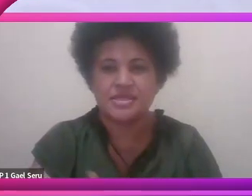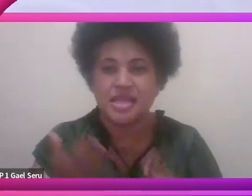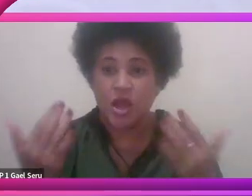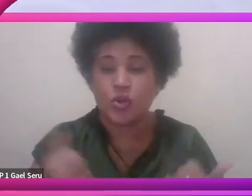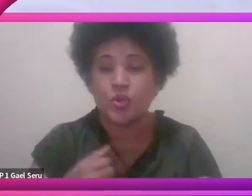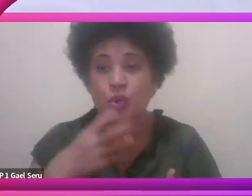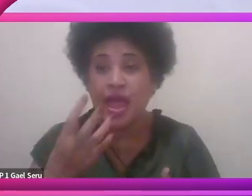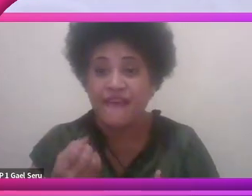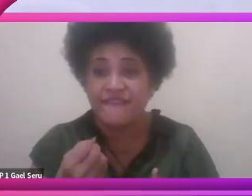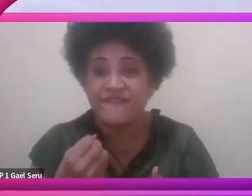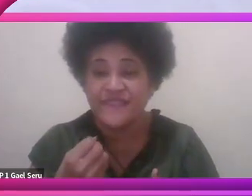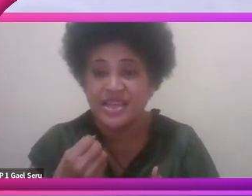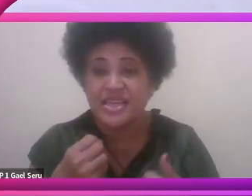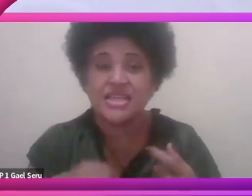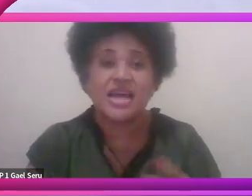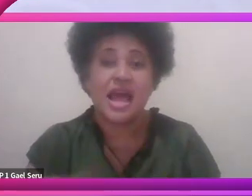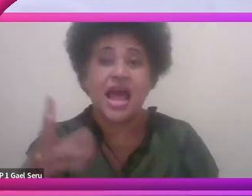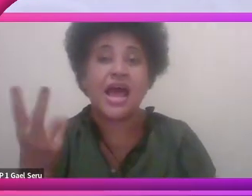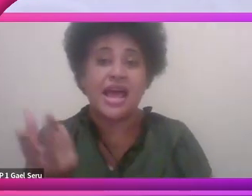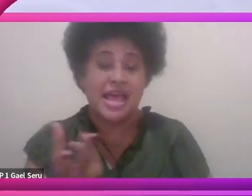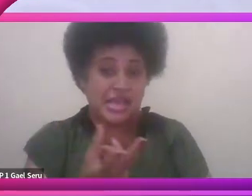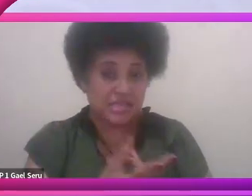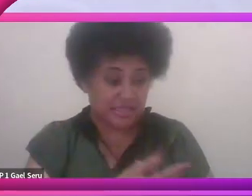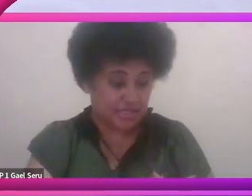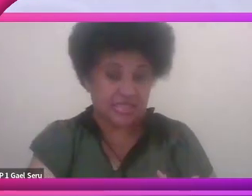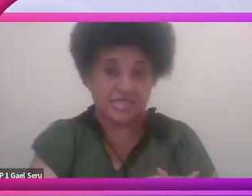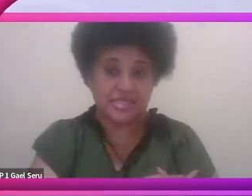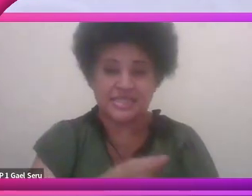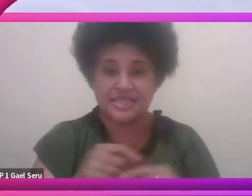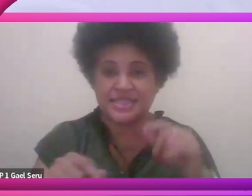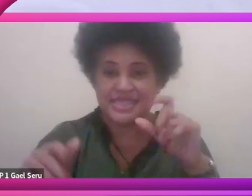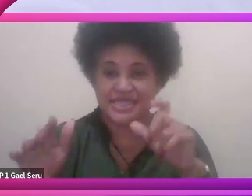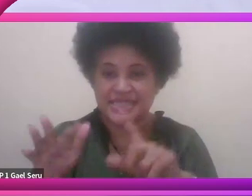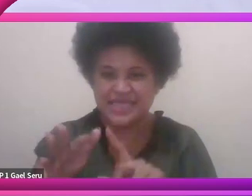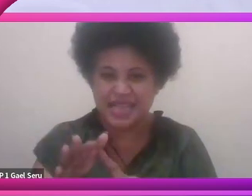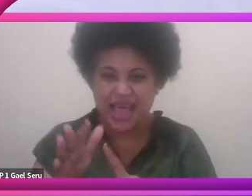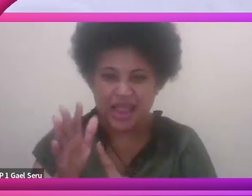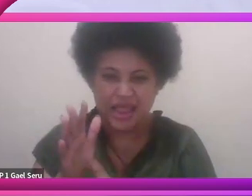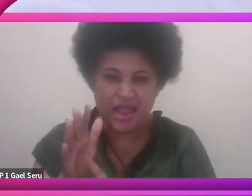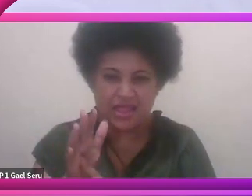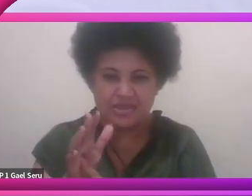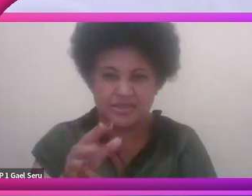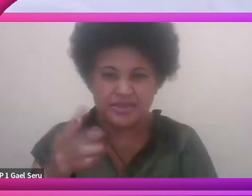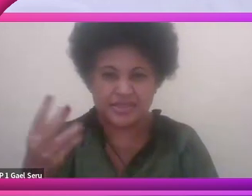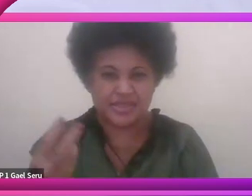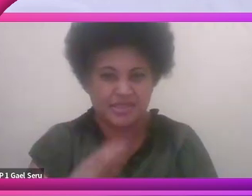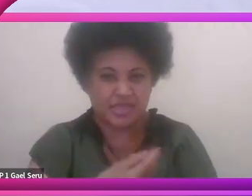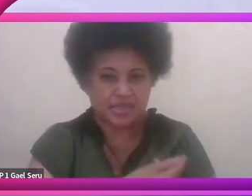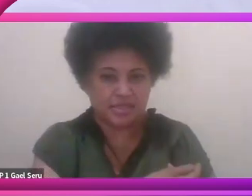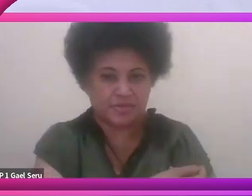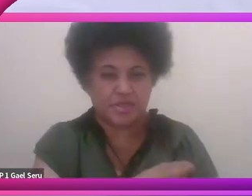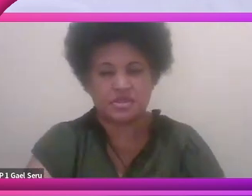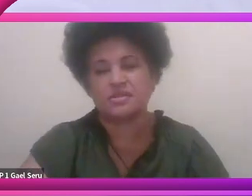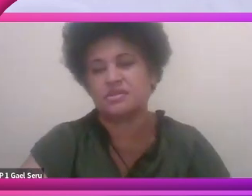but we have now cell injectable is coming out. Cell injectable have been conduct consultation in a few countries now,